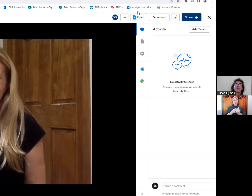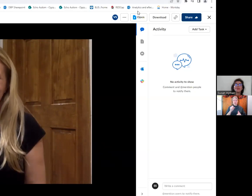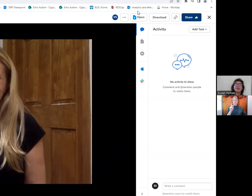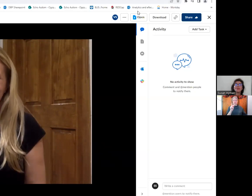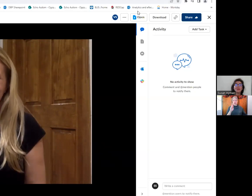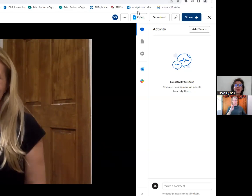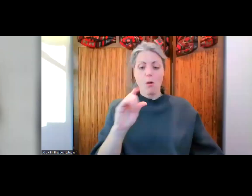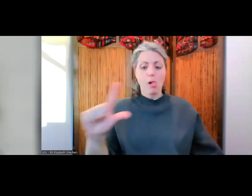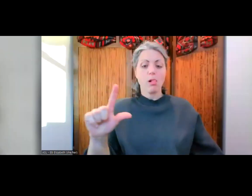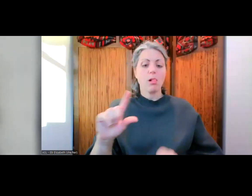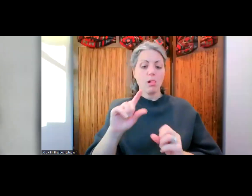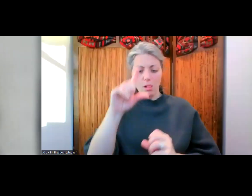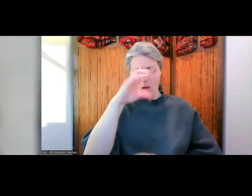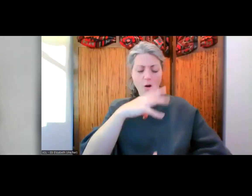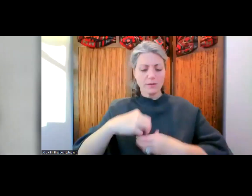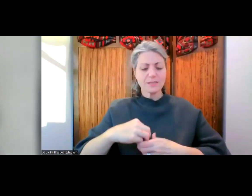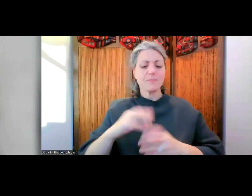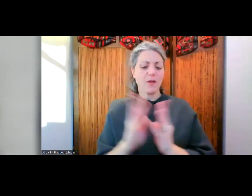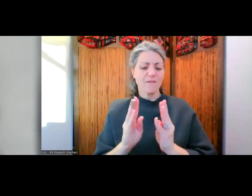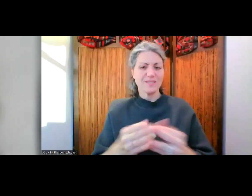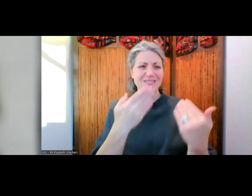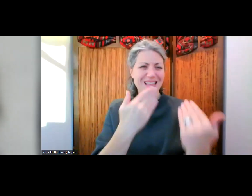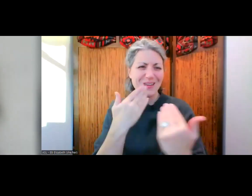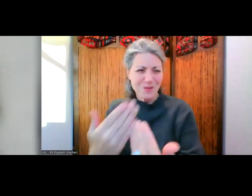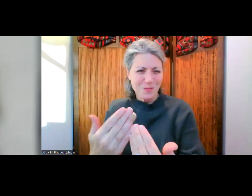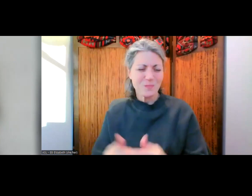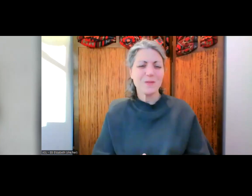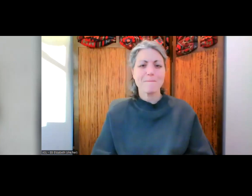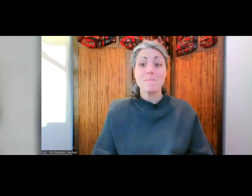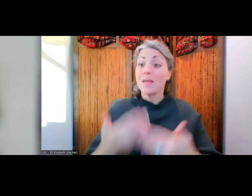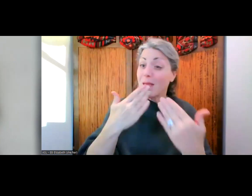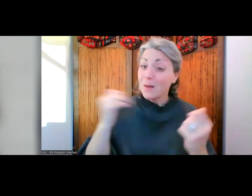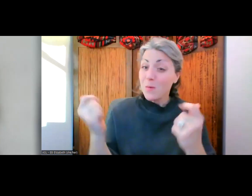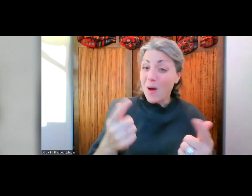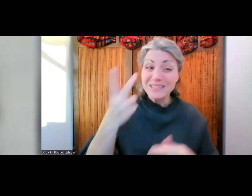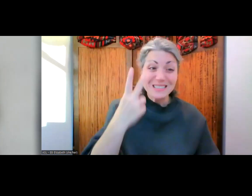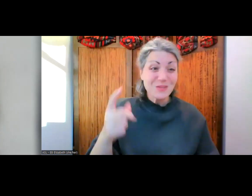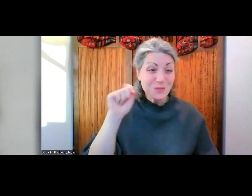So thank you all, and we'll see you tomorrow.